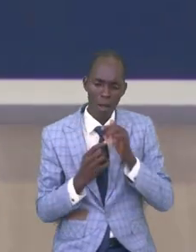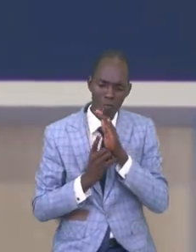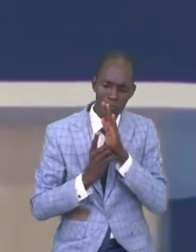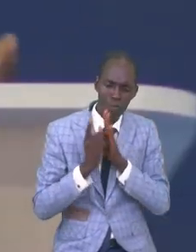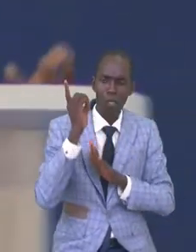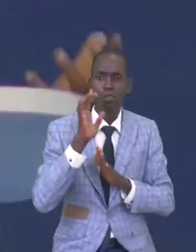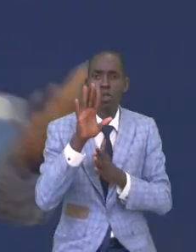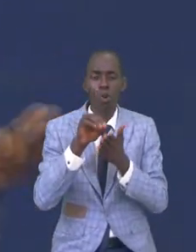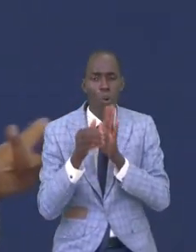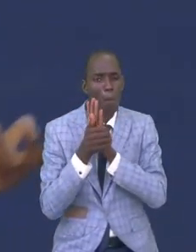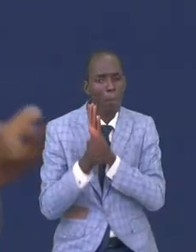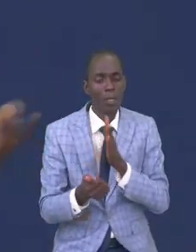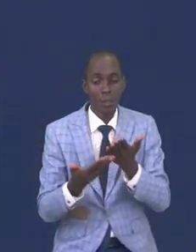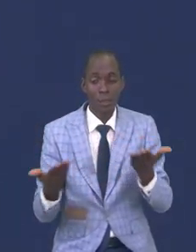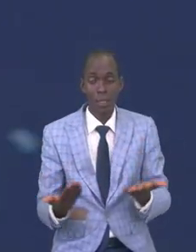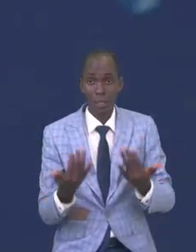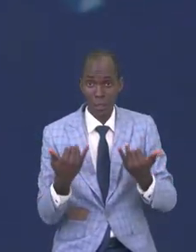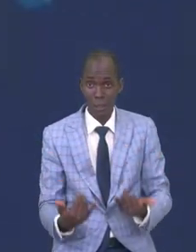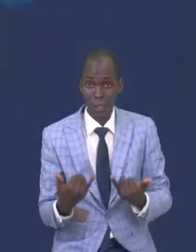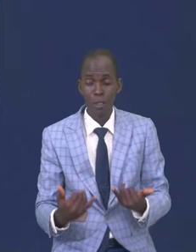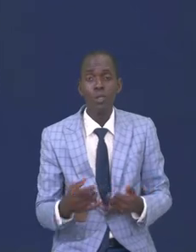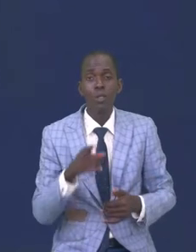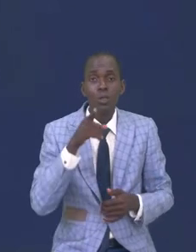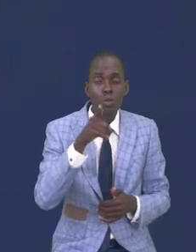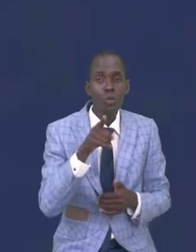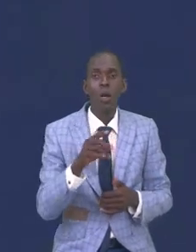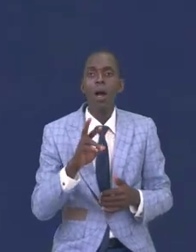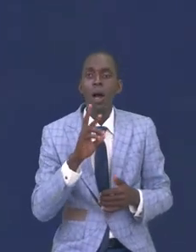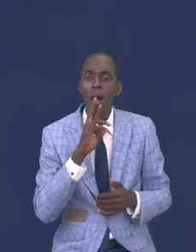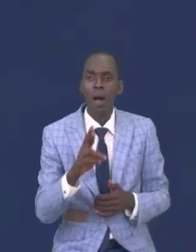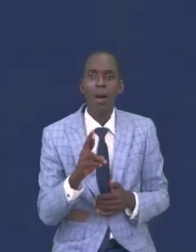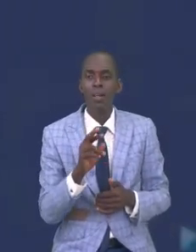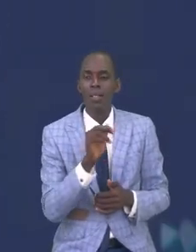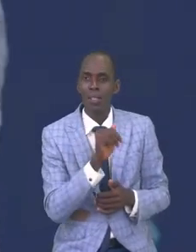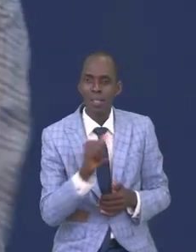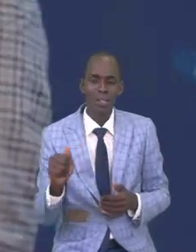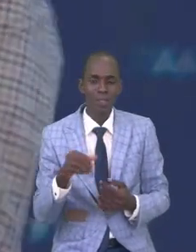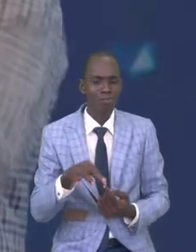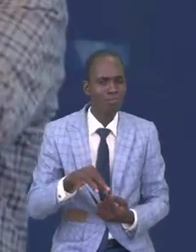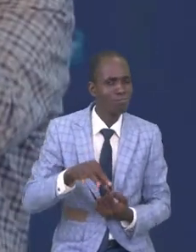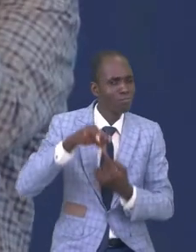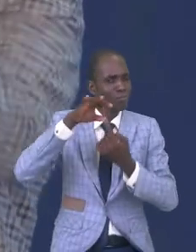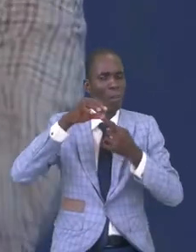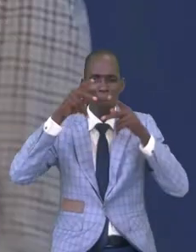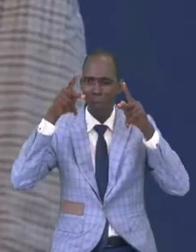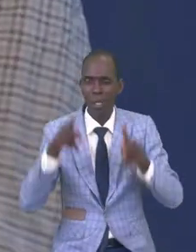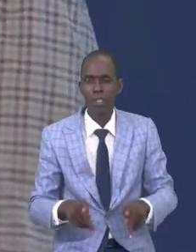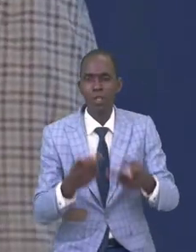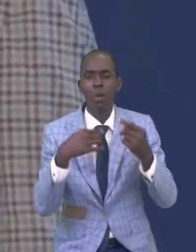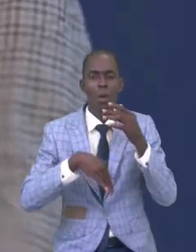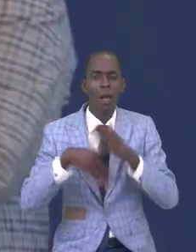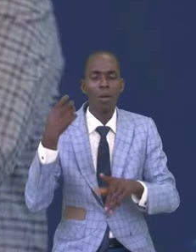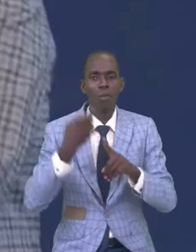potential, and here you are now, that you are a unique specimen coming out of the